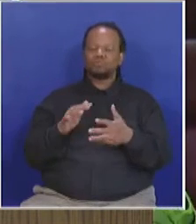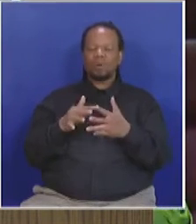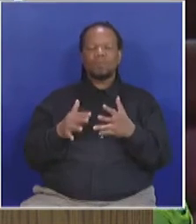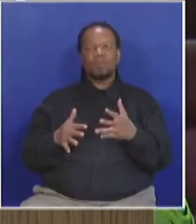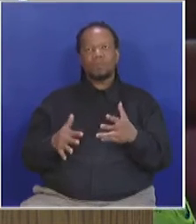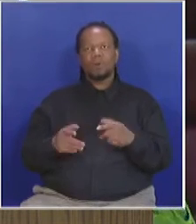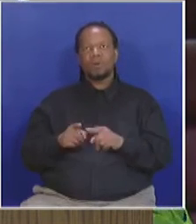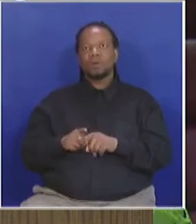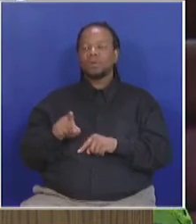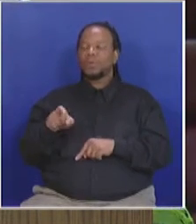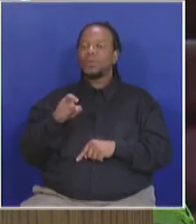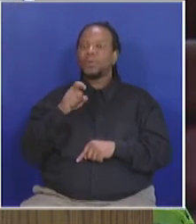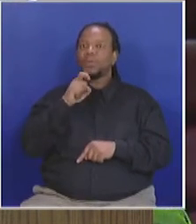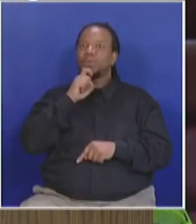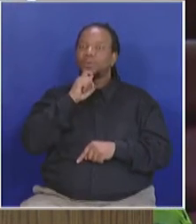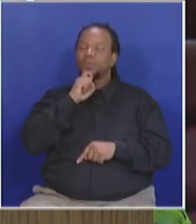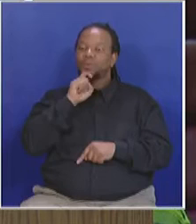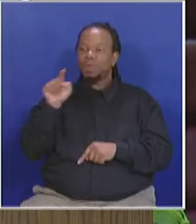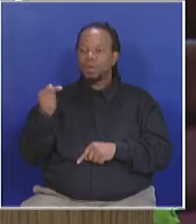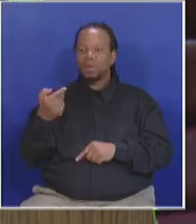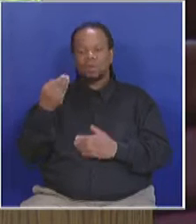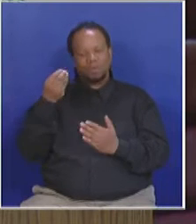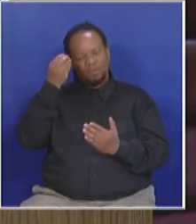Using the platform of a notice of a motion,